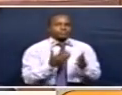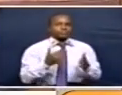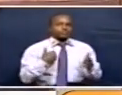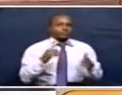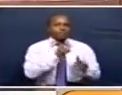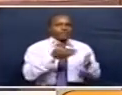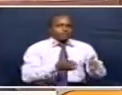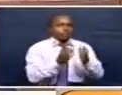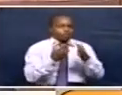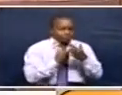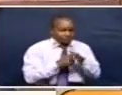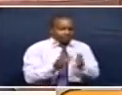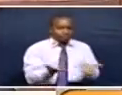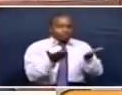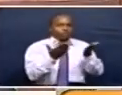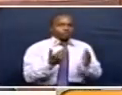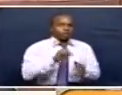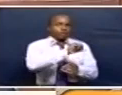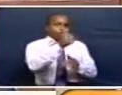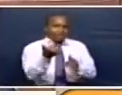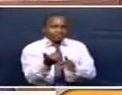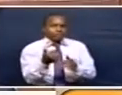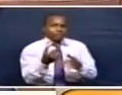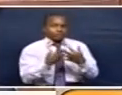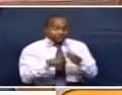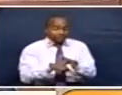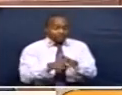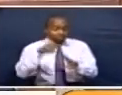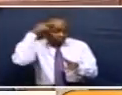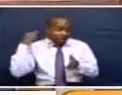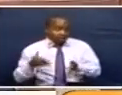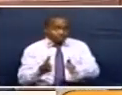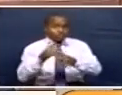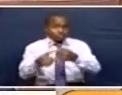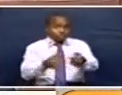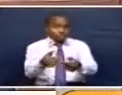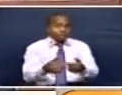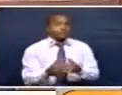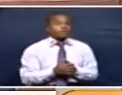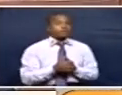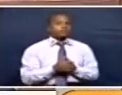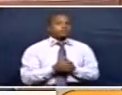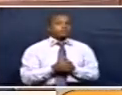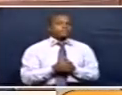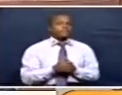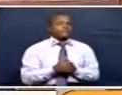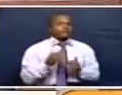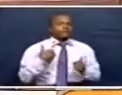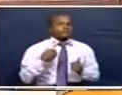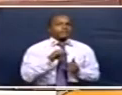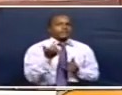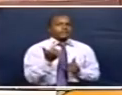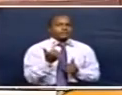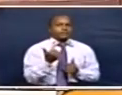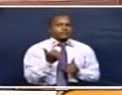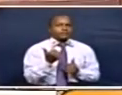which we've started grading. There's Katani Road, which is being tarmacked as we speak. It's continuing, the works are continuing. There's, I